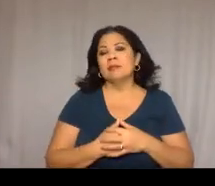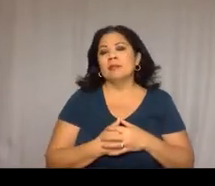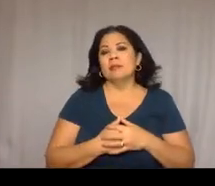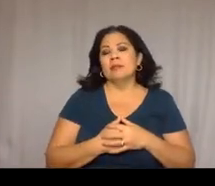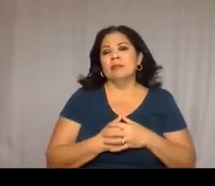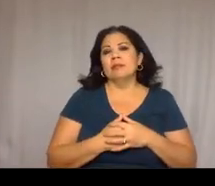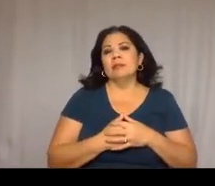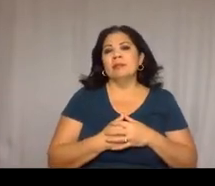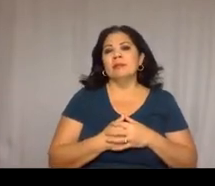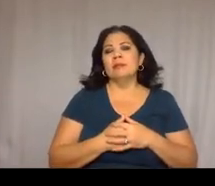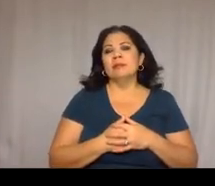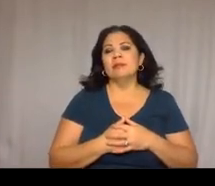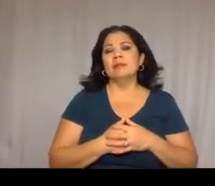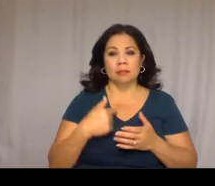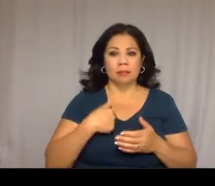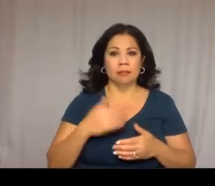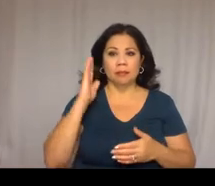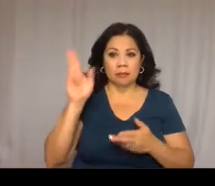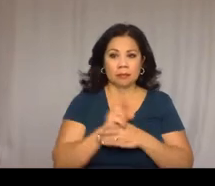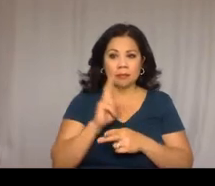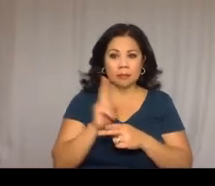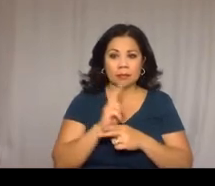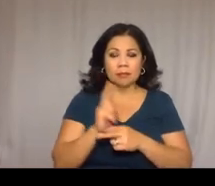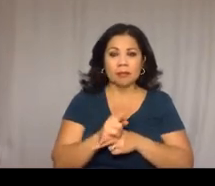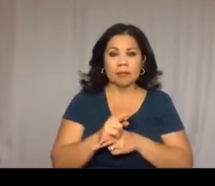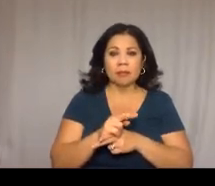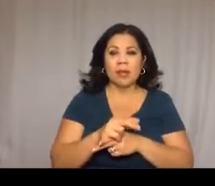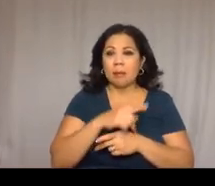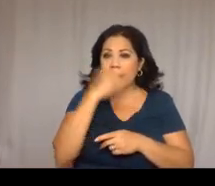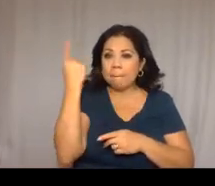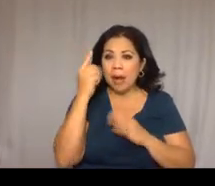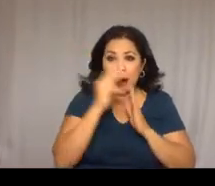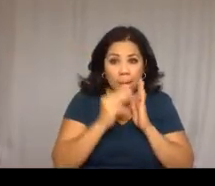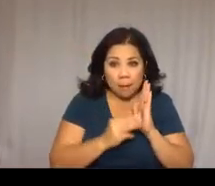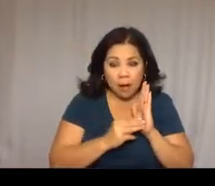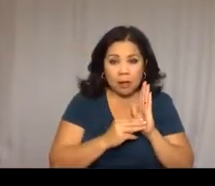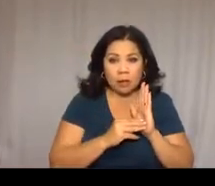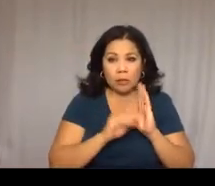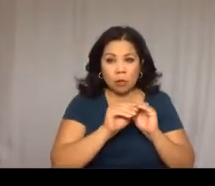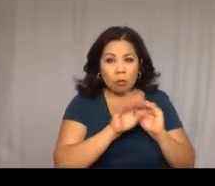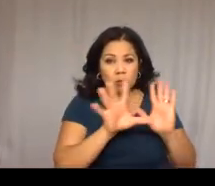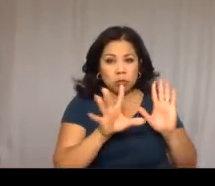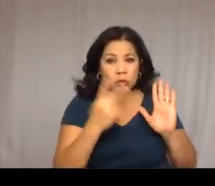ahead and I'm going to use my Sharpie to make sure that you can really see what